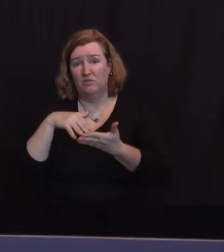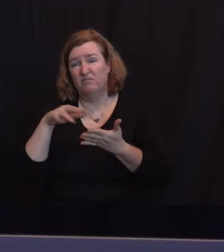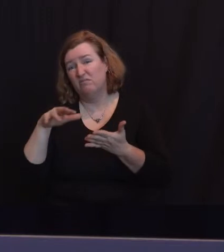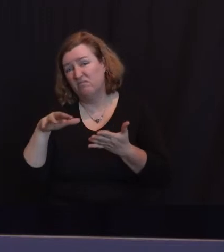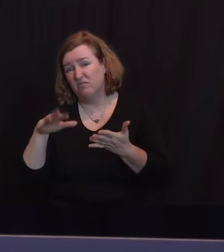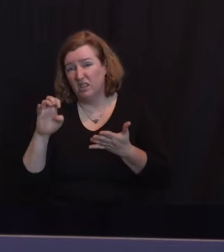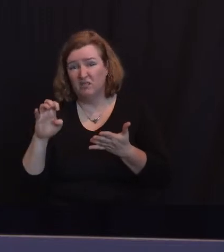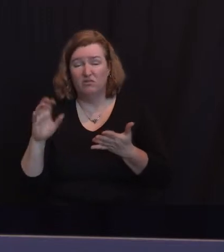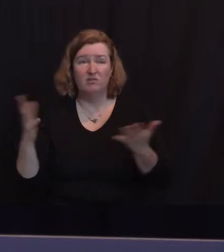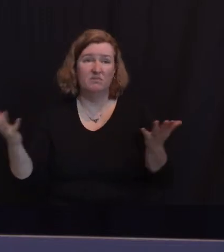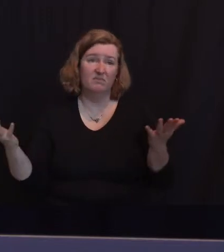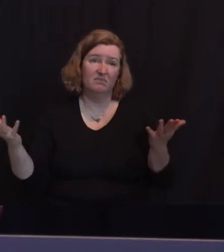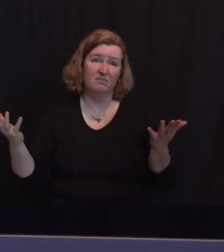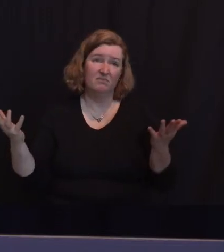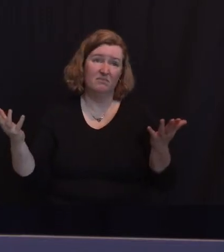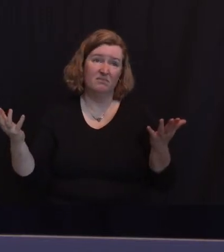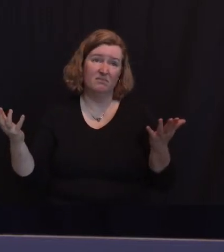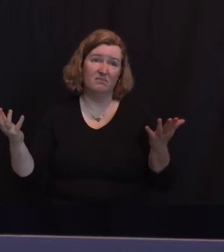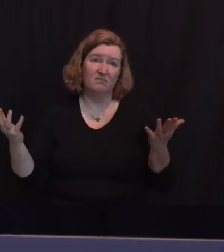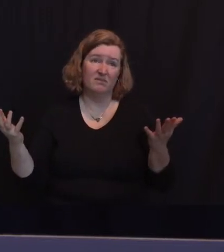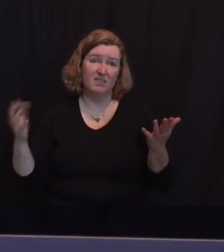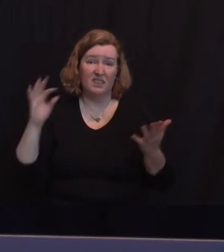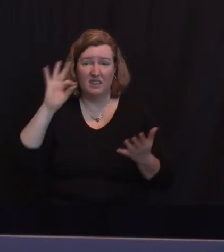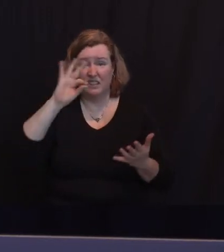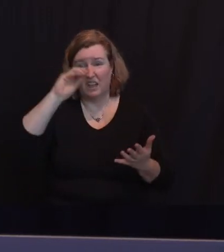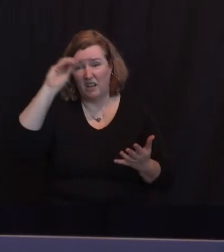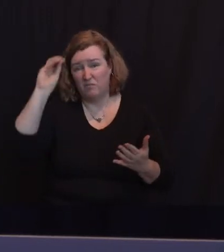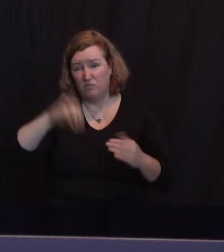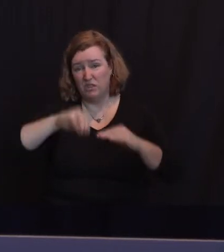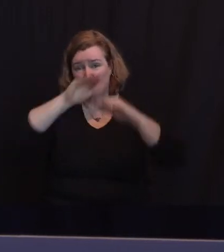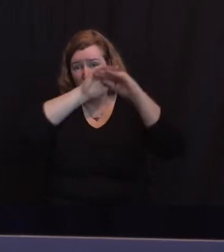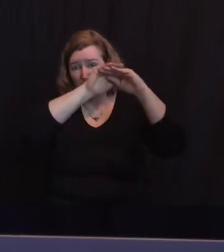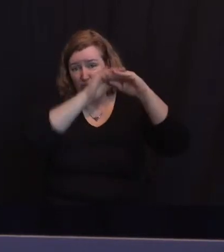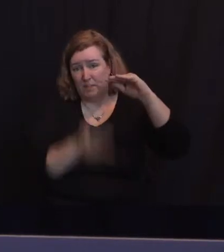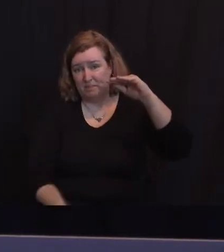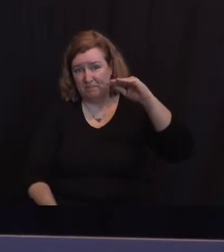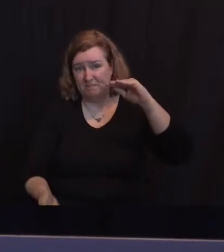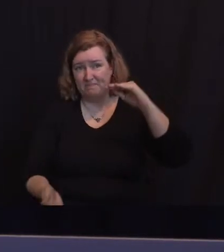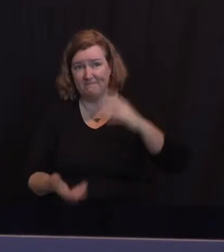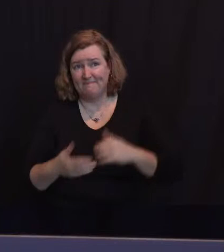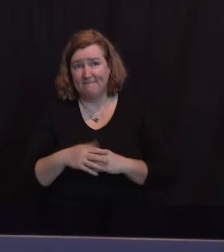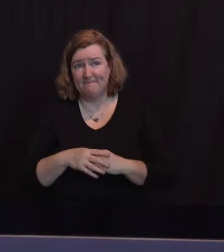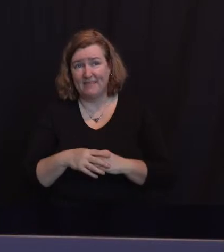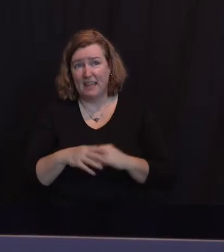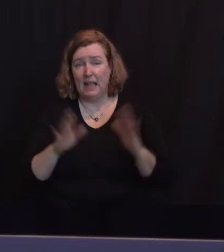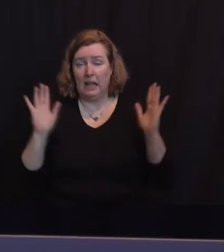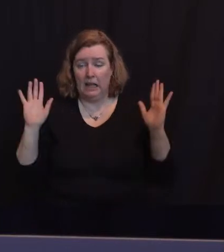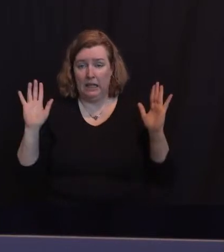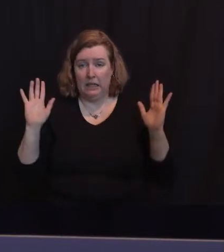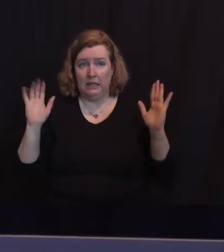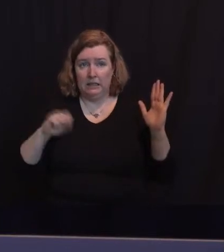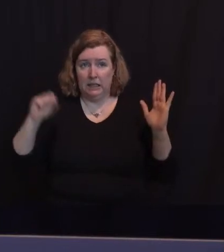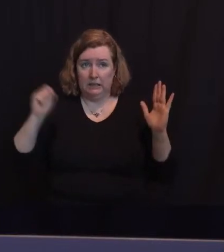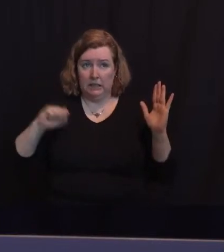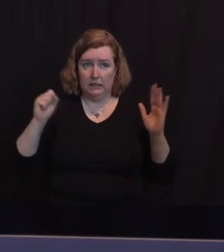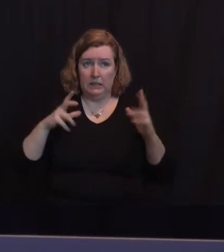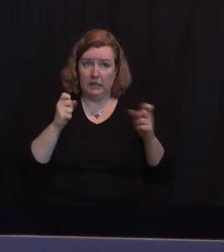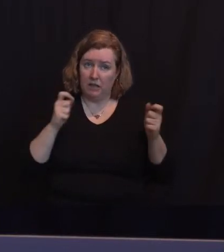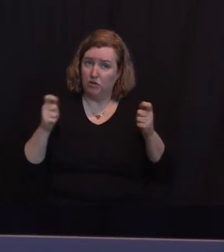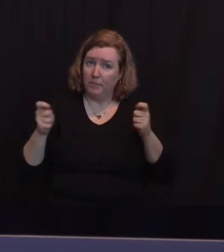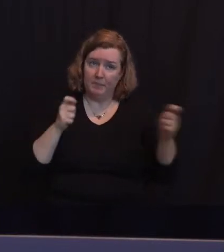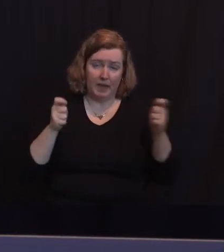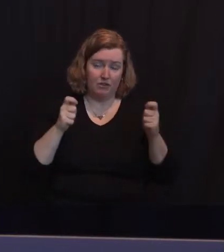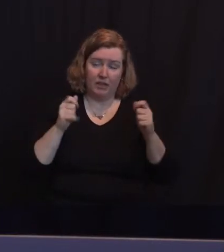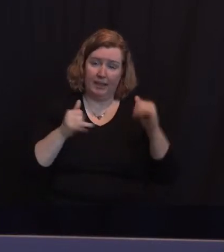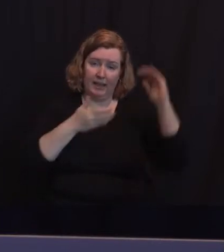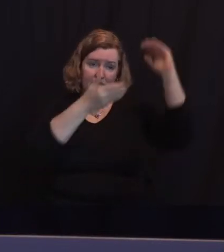of somewhere between 90 and 95%. Yeah. So it's very hard to manage that with the demand, and